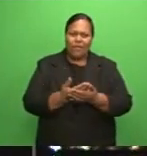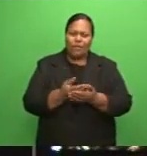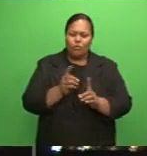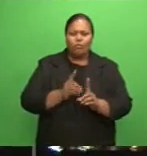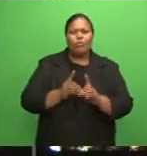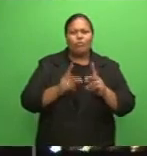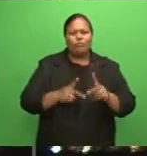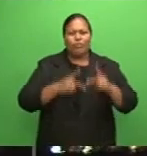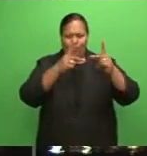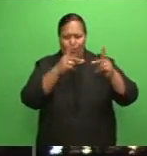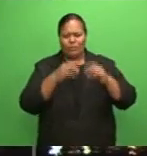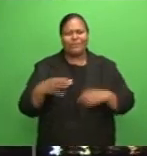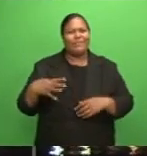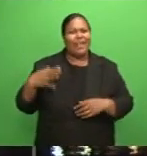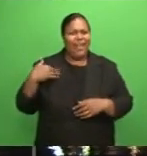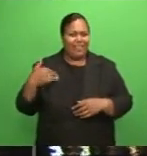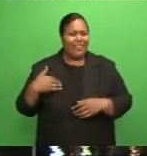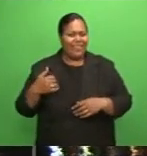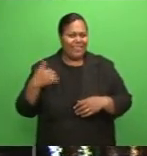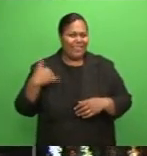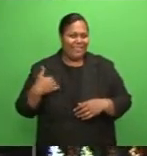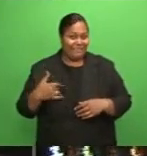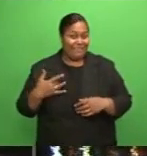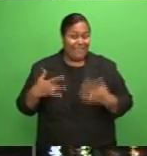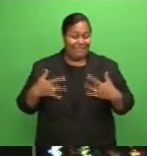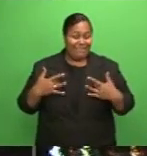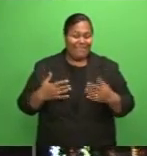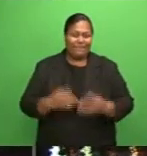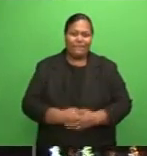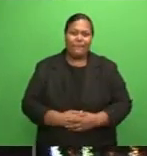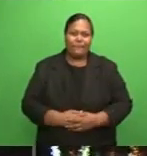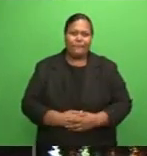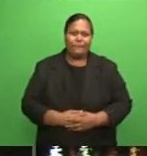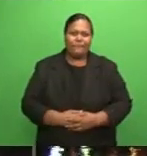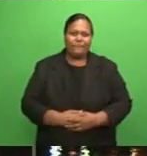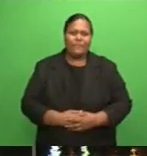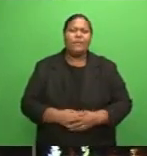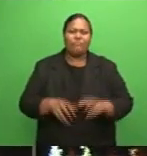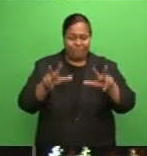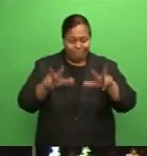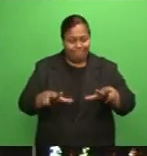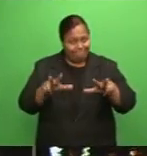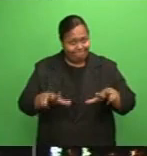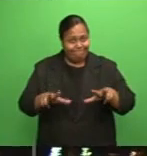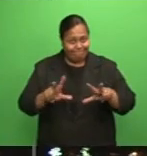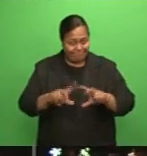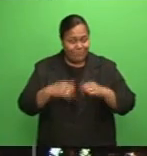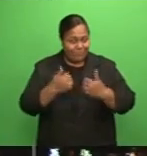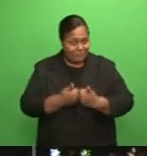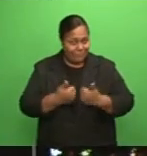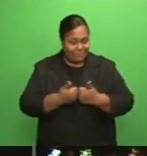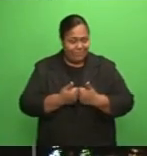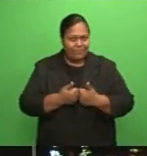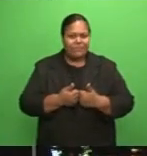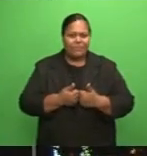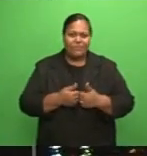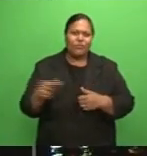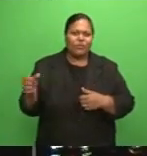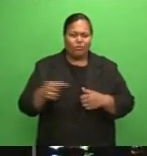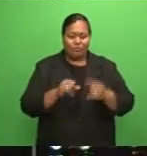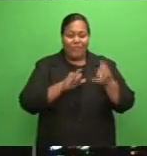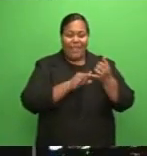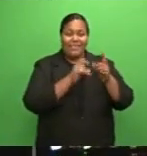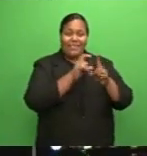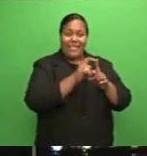and well-being. Apanisa Wangai Rundovu reports an agreement has been signed that will recognize the relevant sustainable development